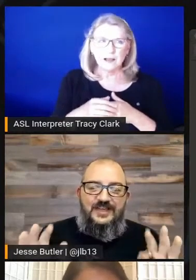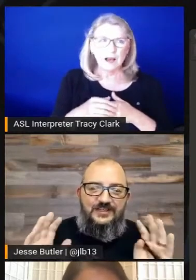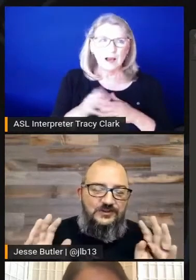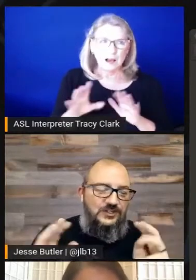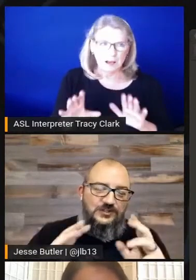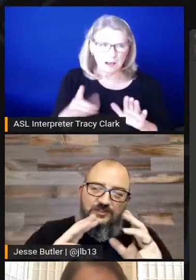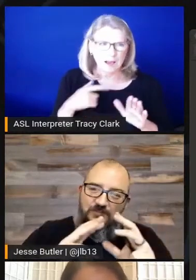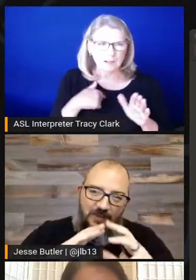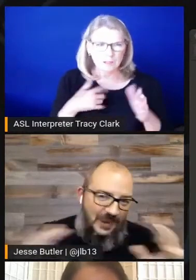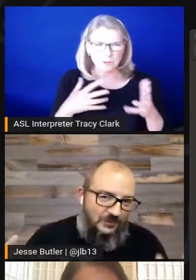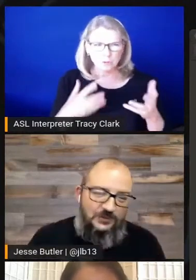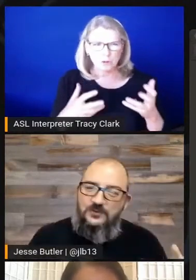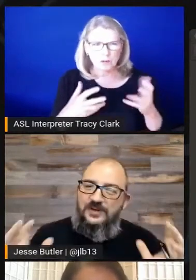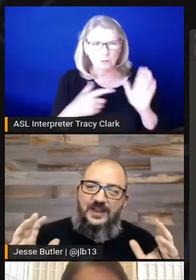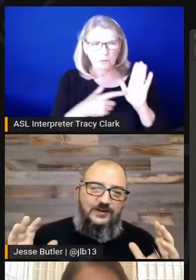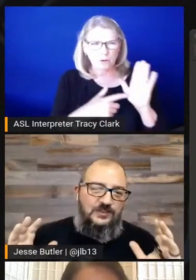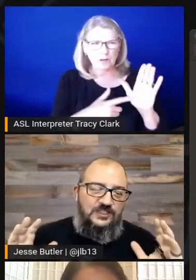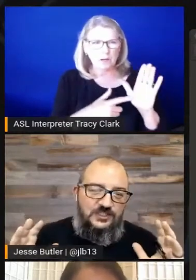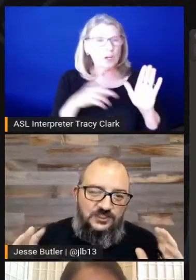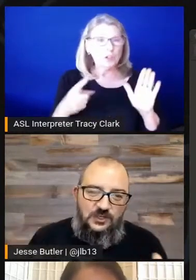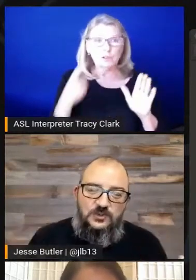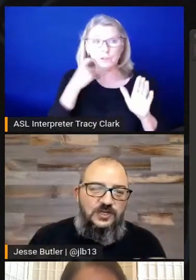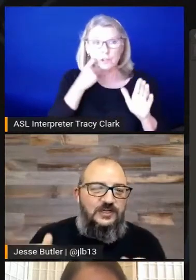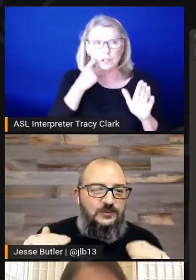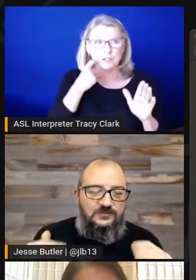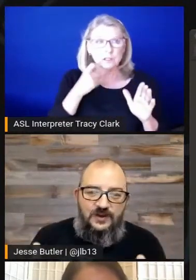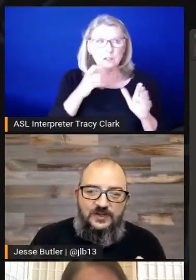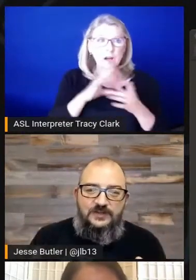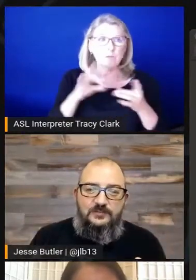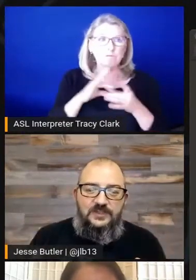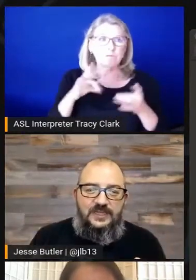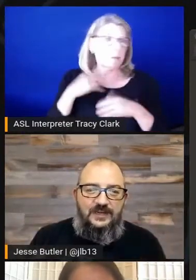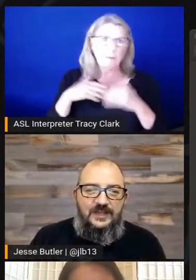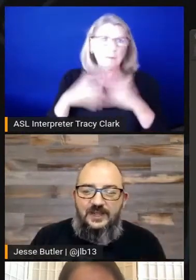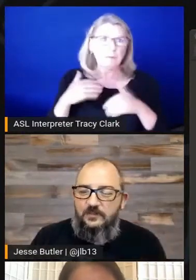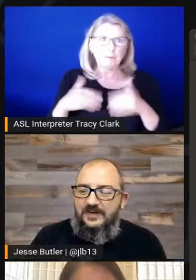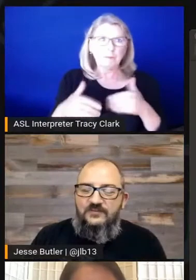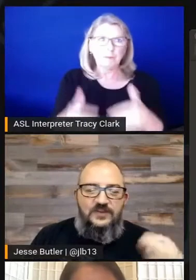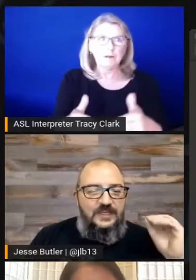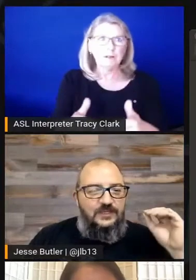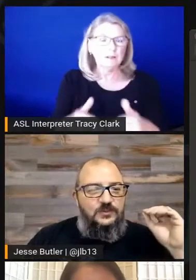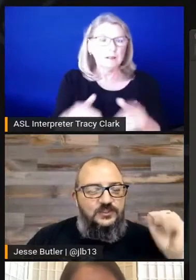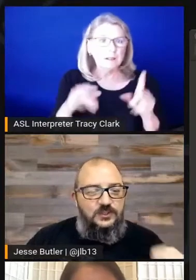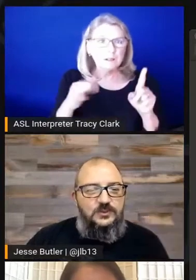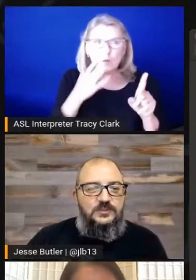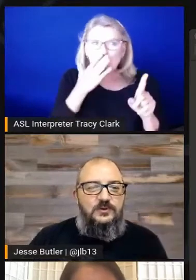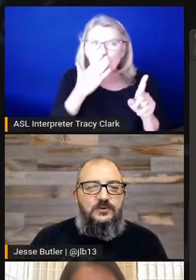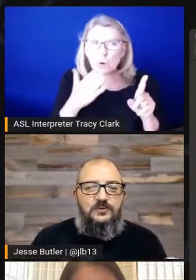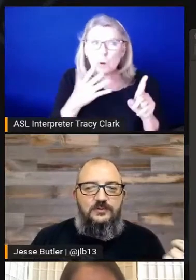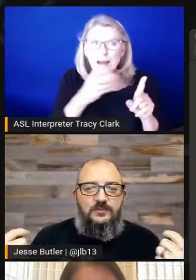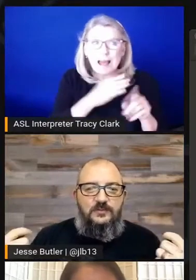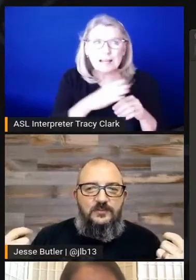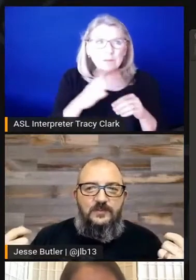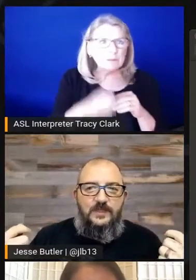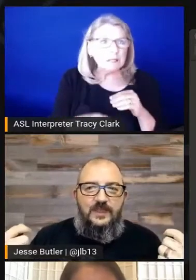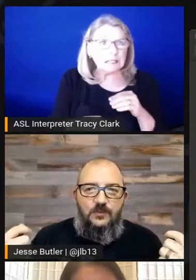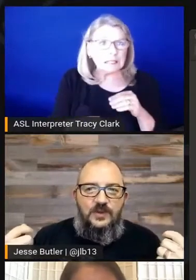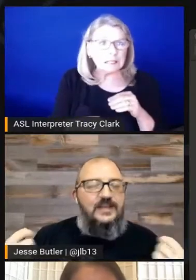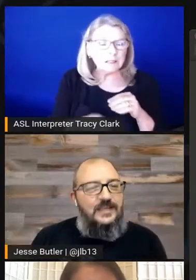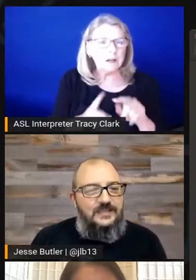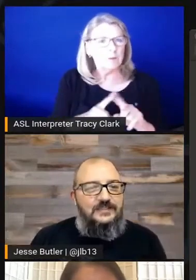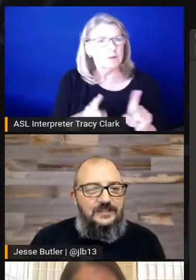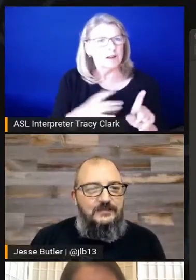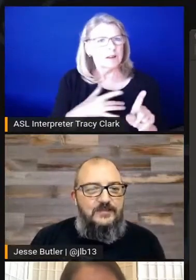like you just powered through it, and it was just so good. It was very complete, but I feel like you were so smooth. We